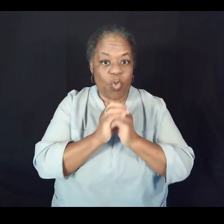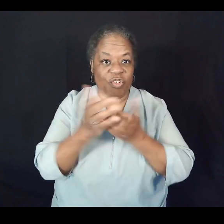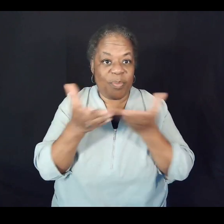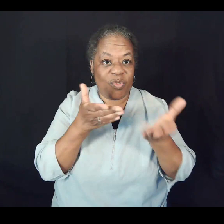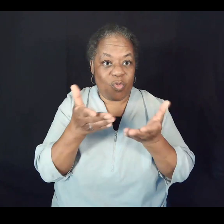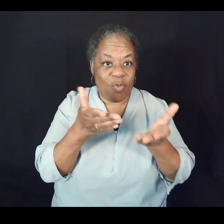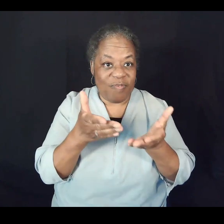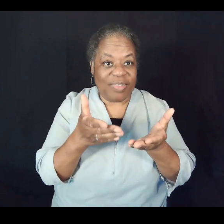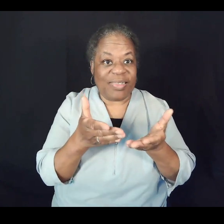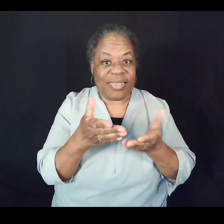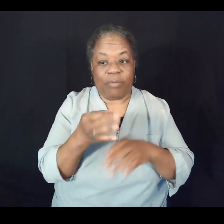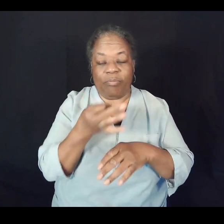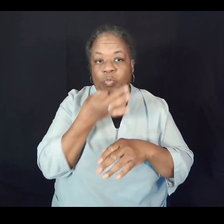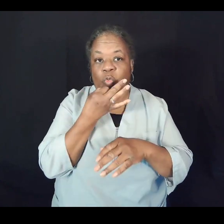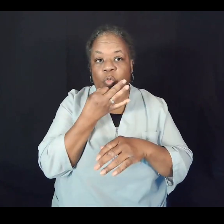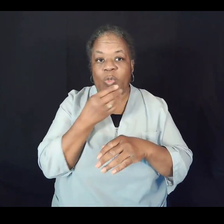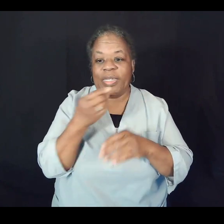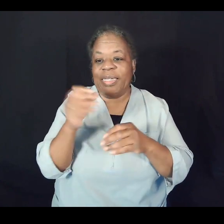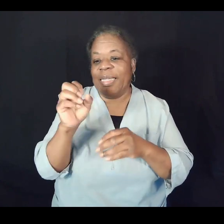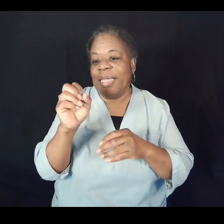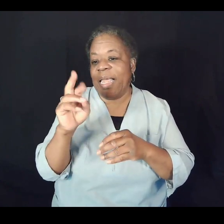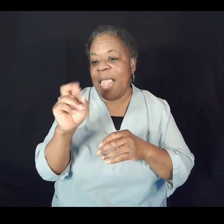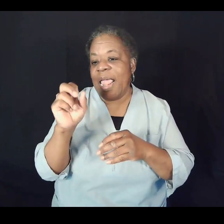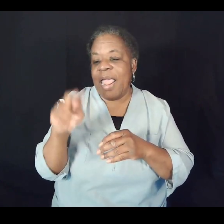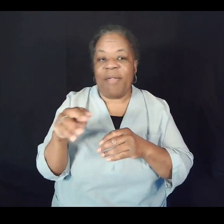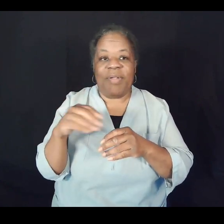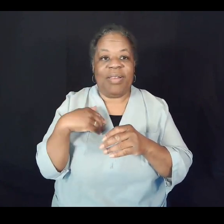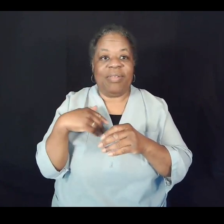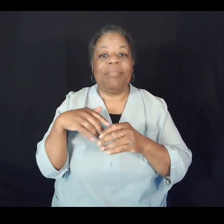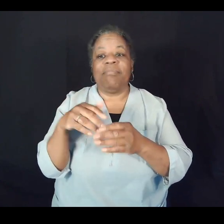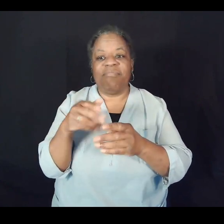Martin, our pastor of worship ministry, with a short message.